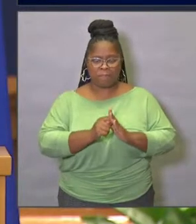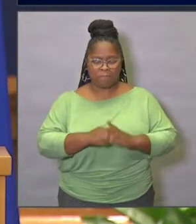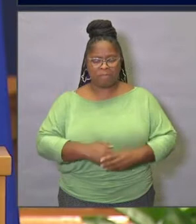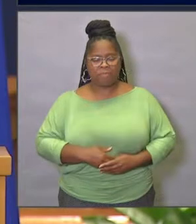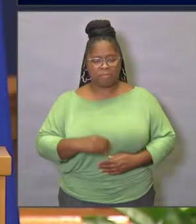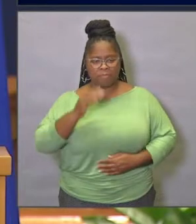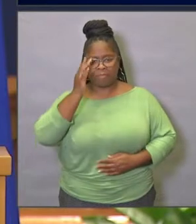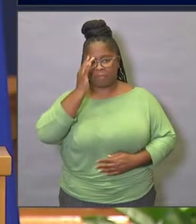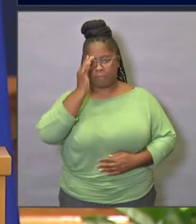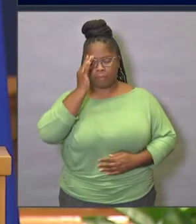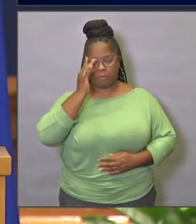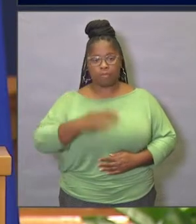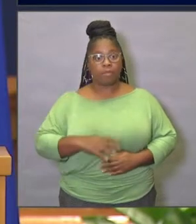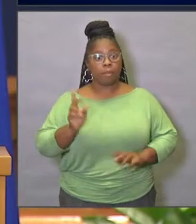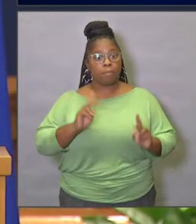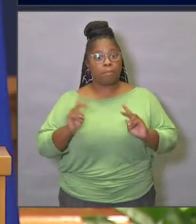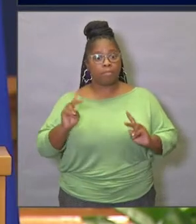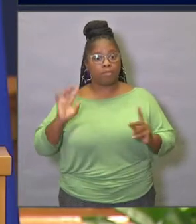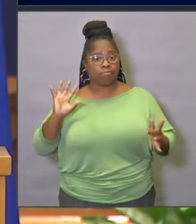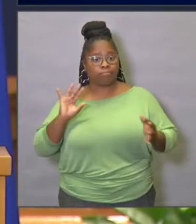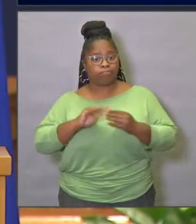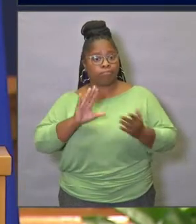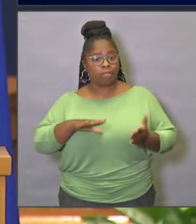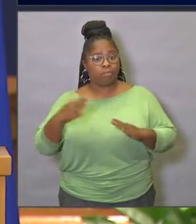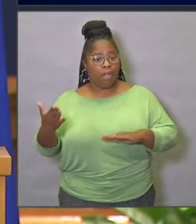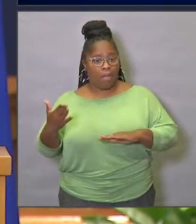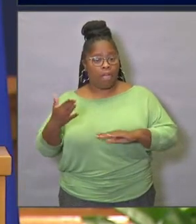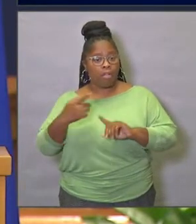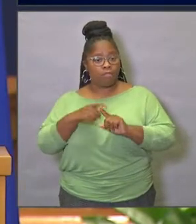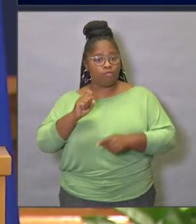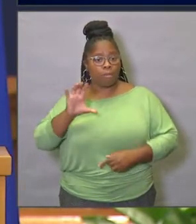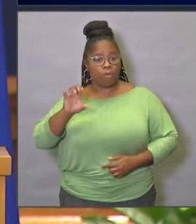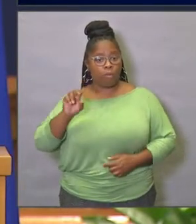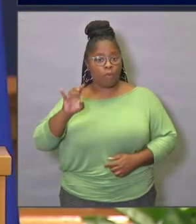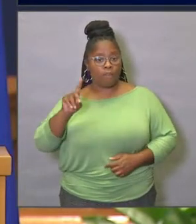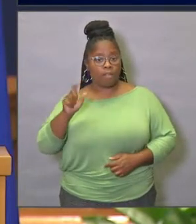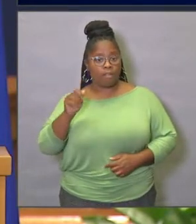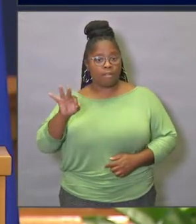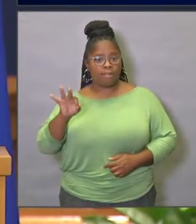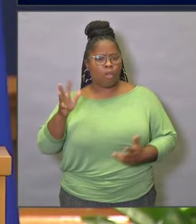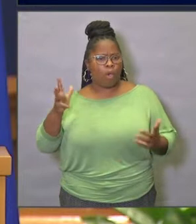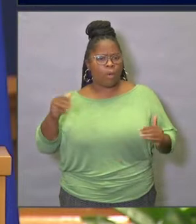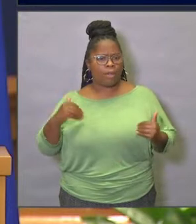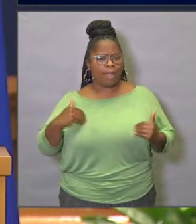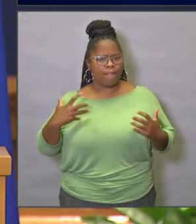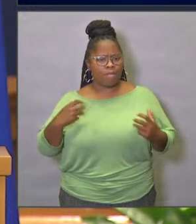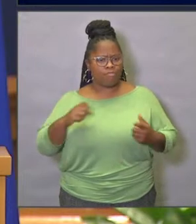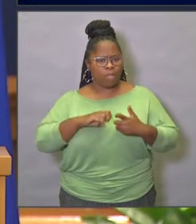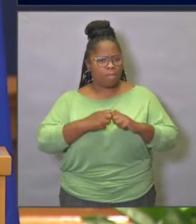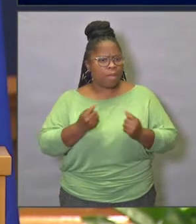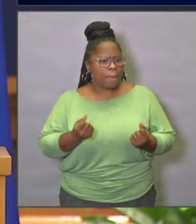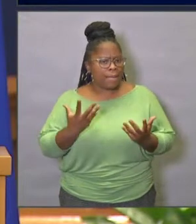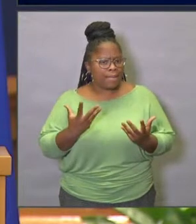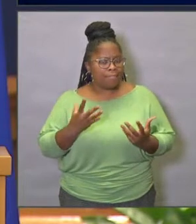92% of the people who have died from COVID-19 had underlying health conditions. As a reminder, while many people are out